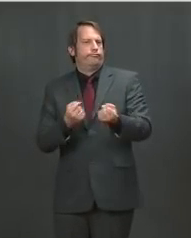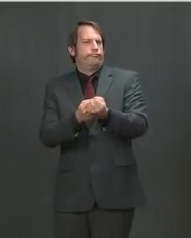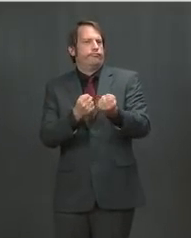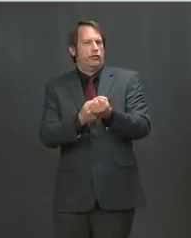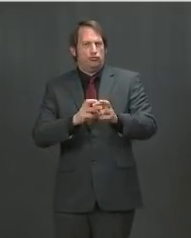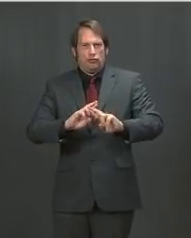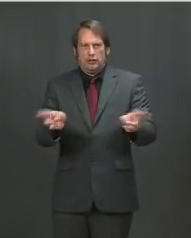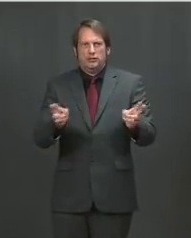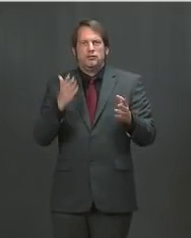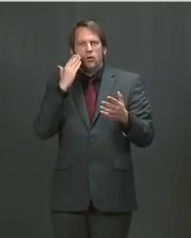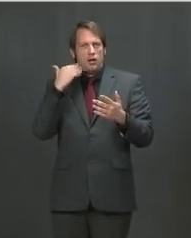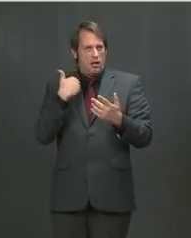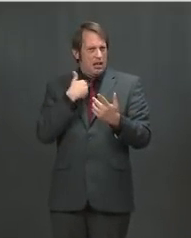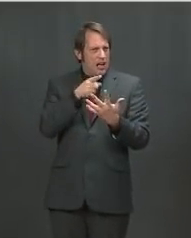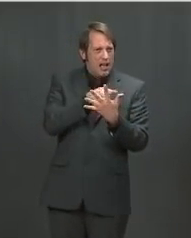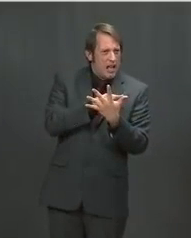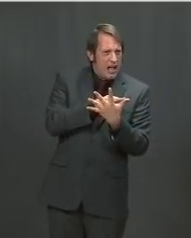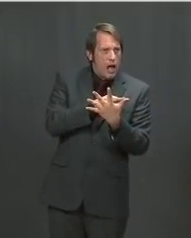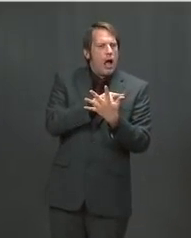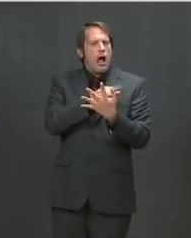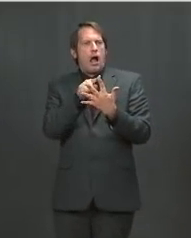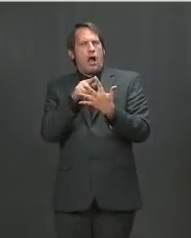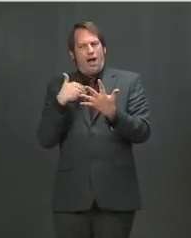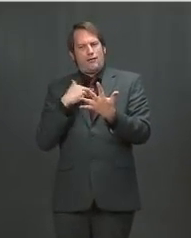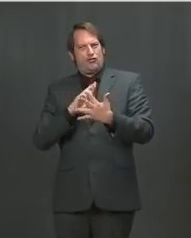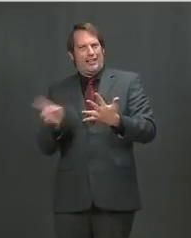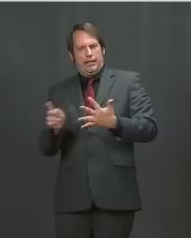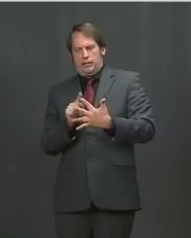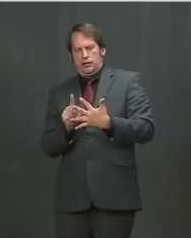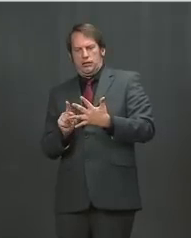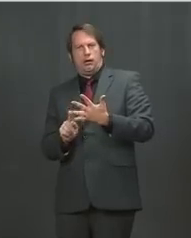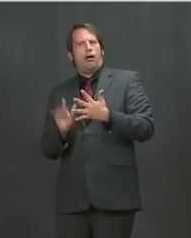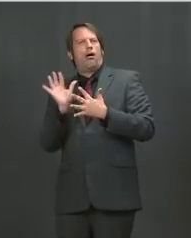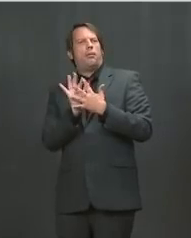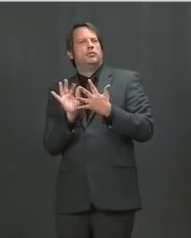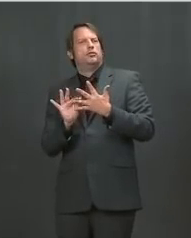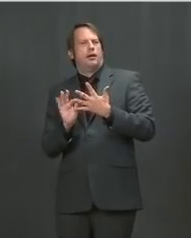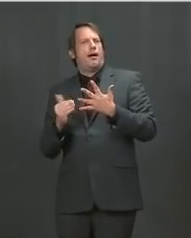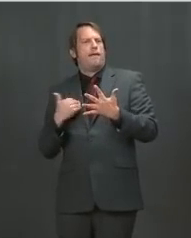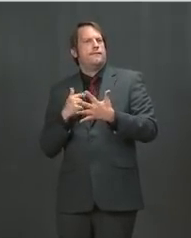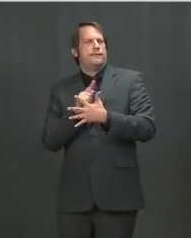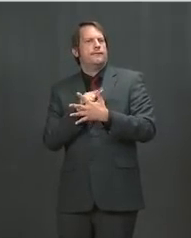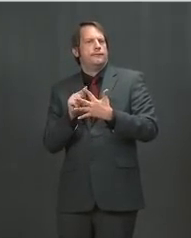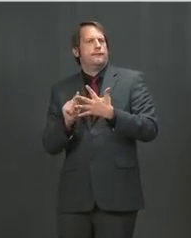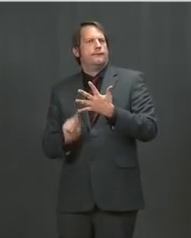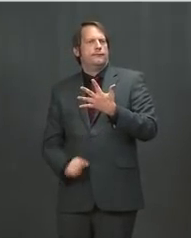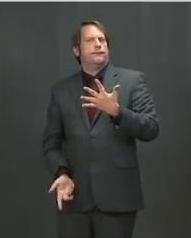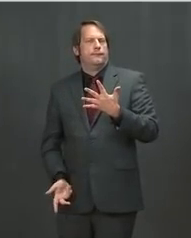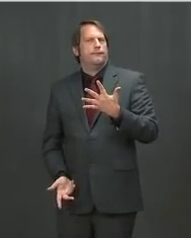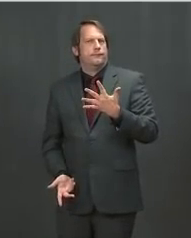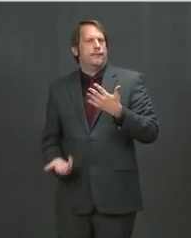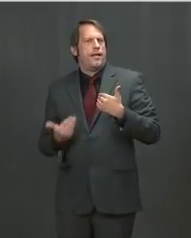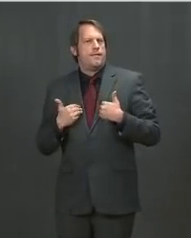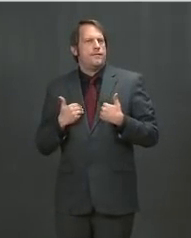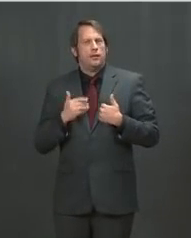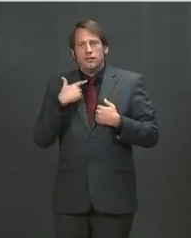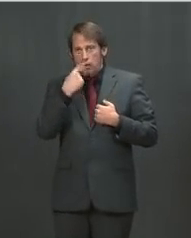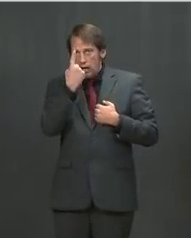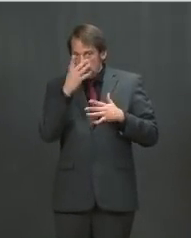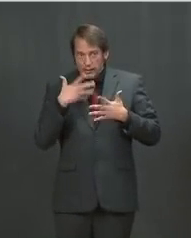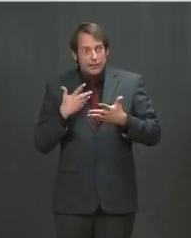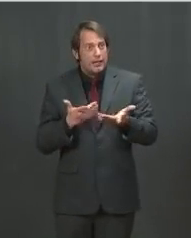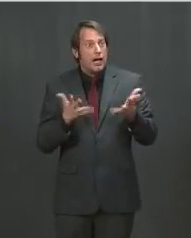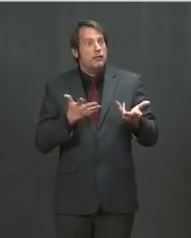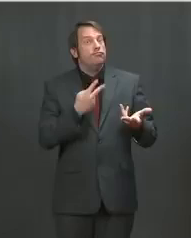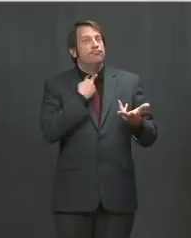open as we stay close. But there are really a menu. I want to leave you with the impression that there is not one